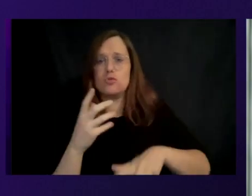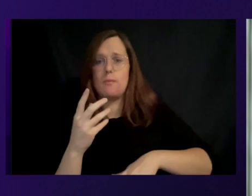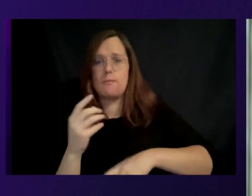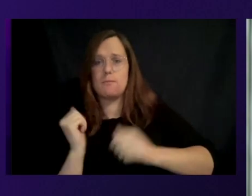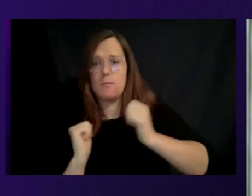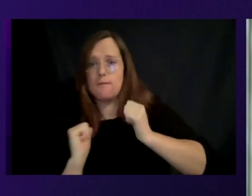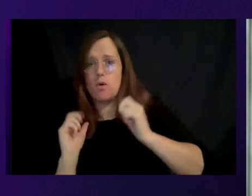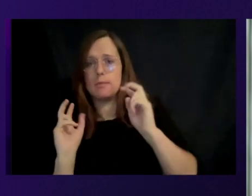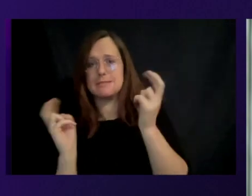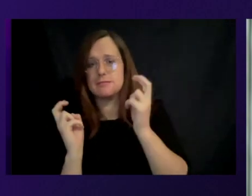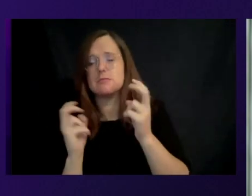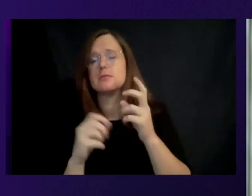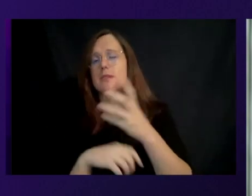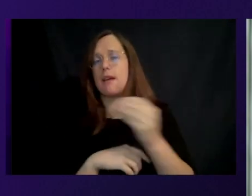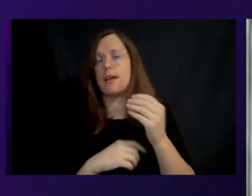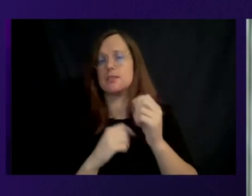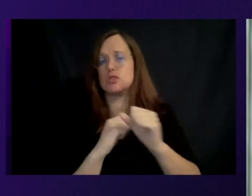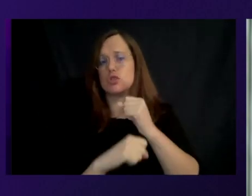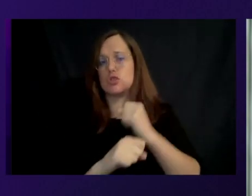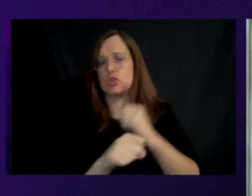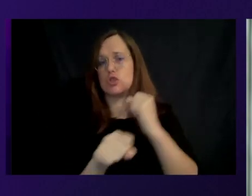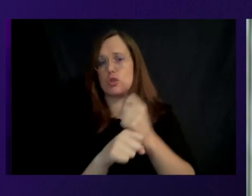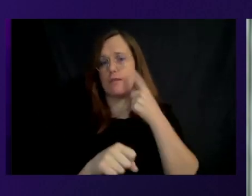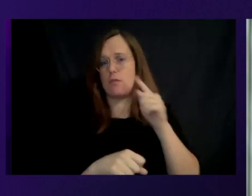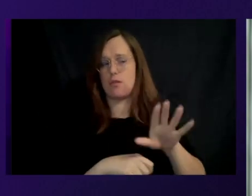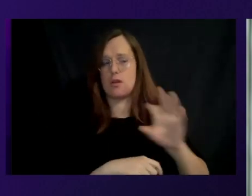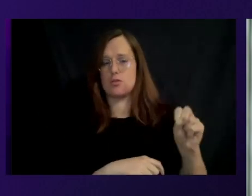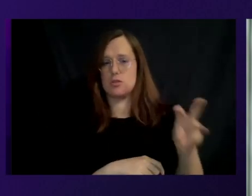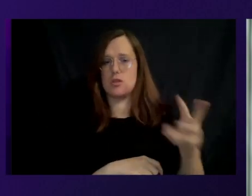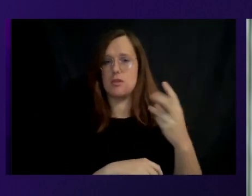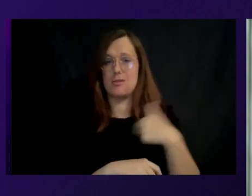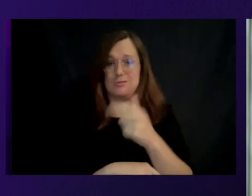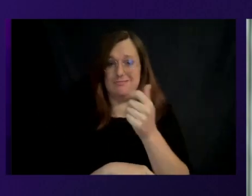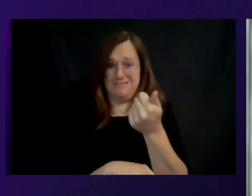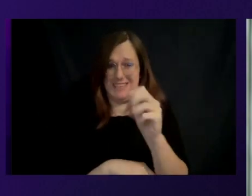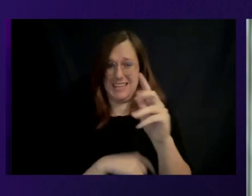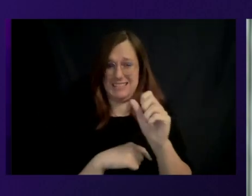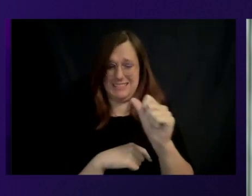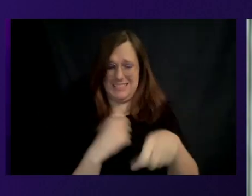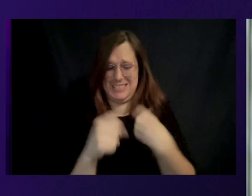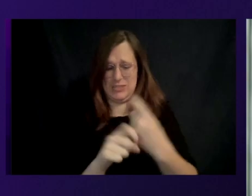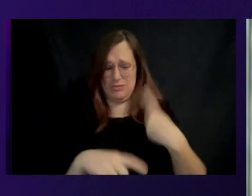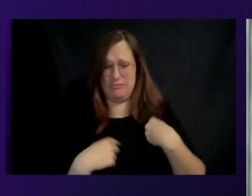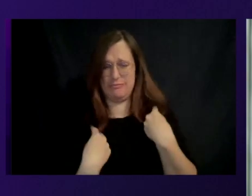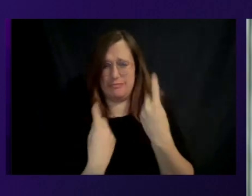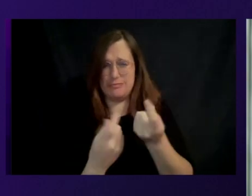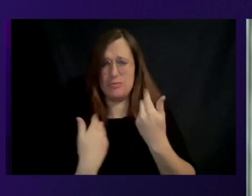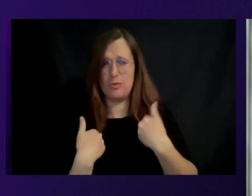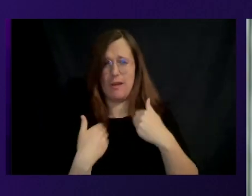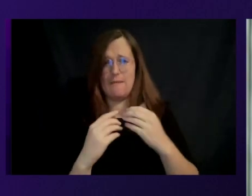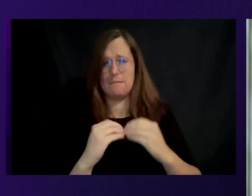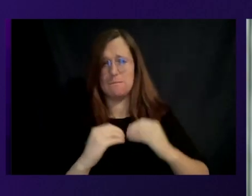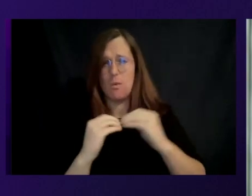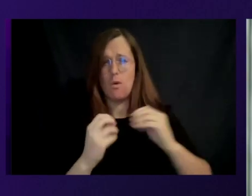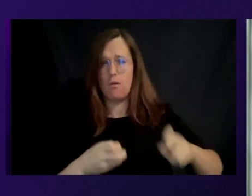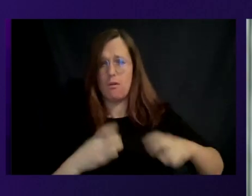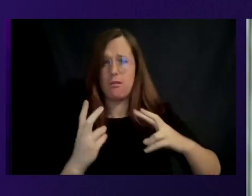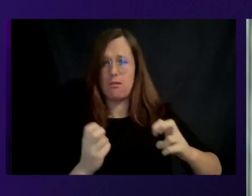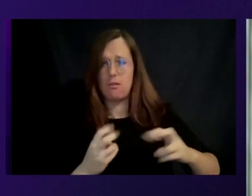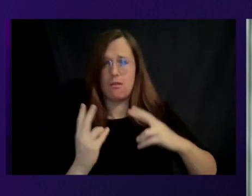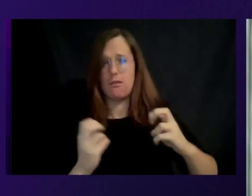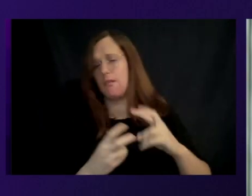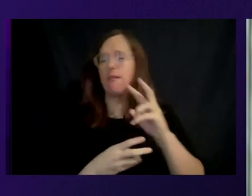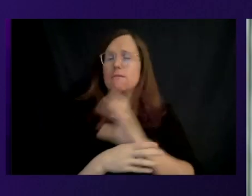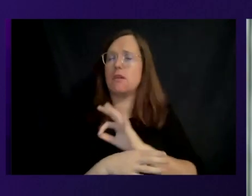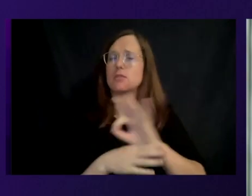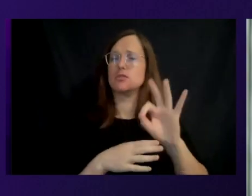more than a decade, we have been reinventing the EC2 virtualization stack by offloading more and more virtualization functions to dedicated hardware